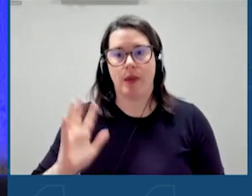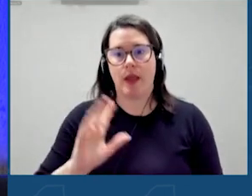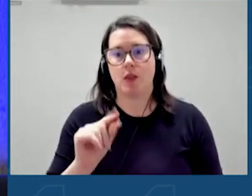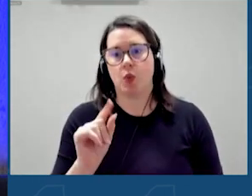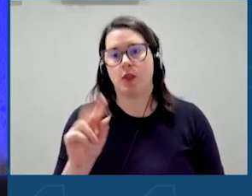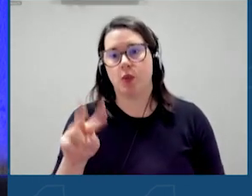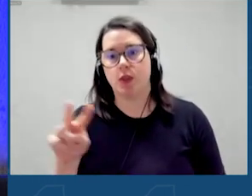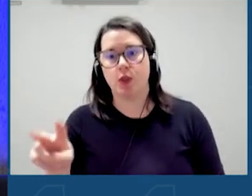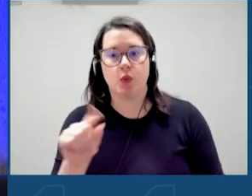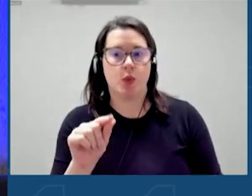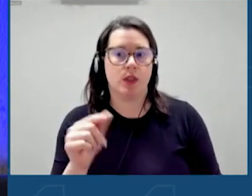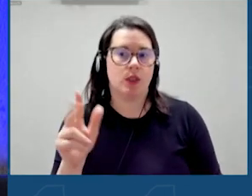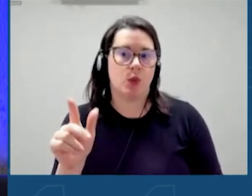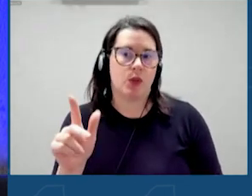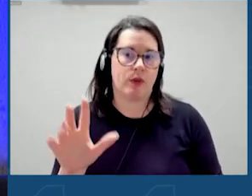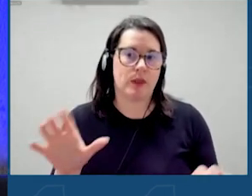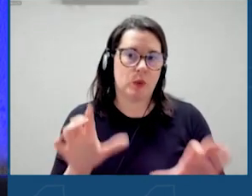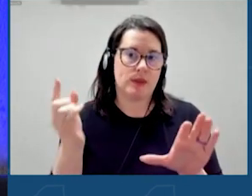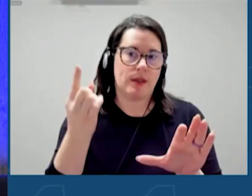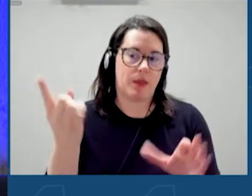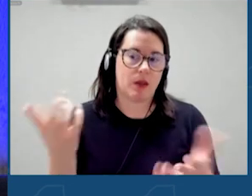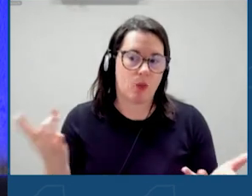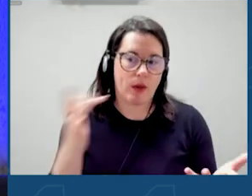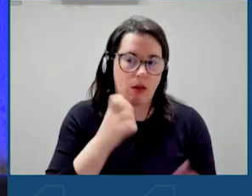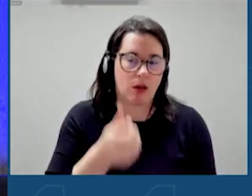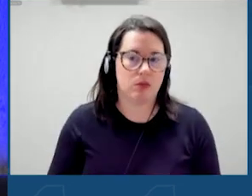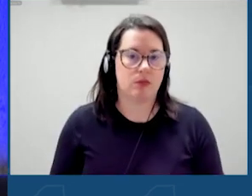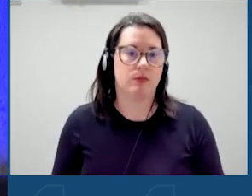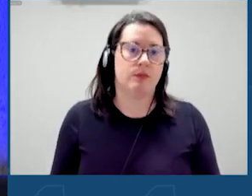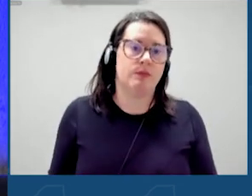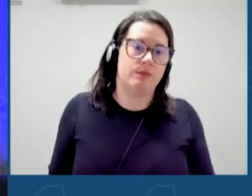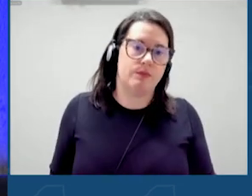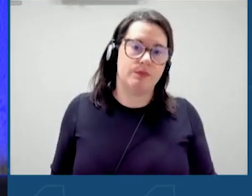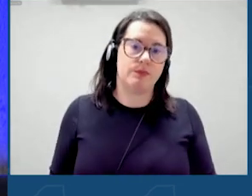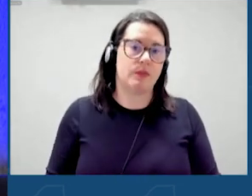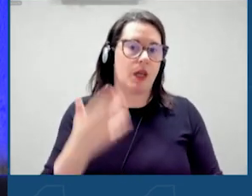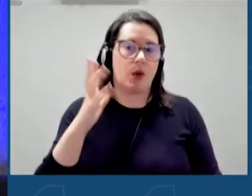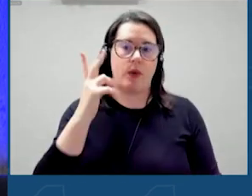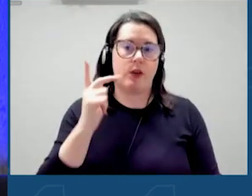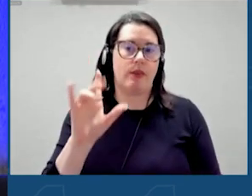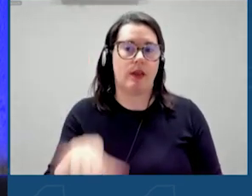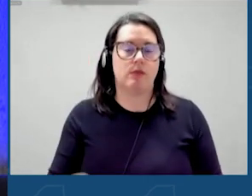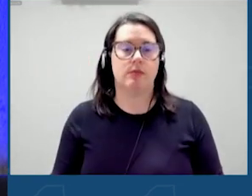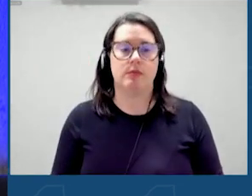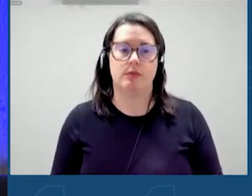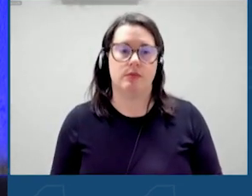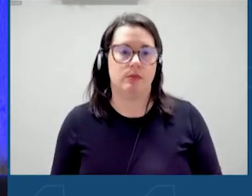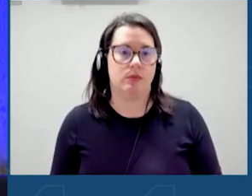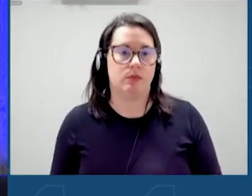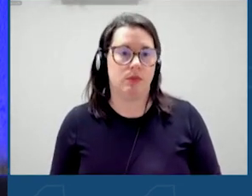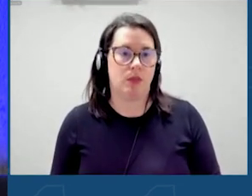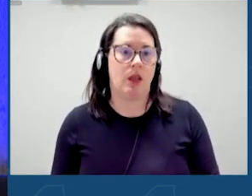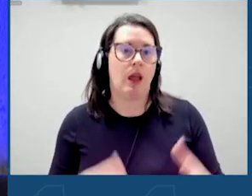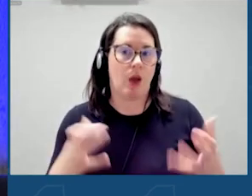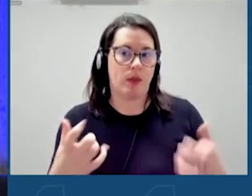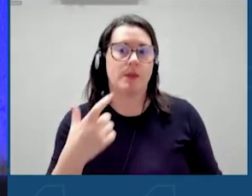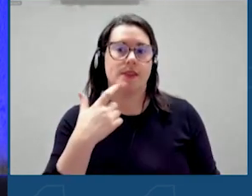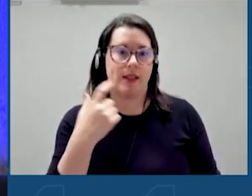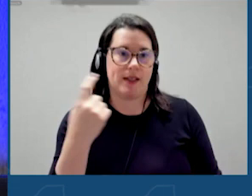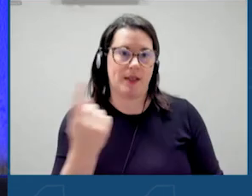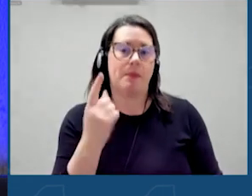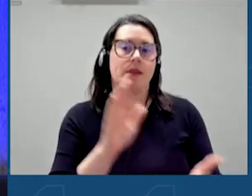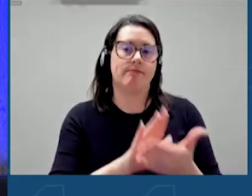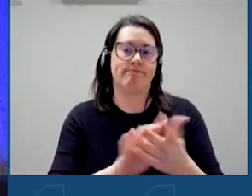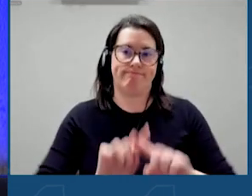do something about it, New York? I don't want to hear that. I want them to say something radically